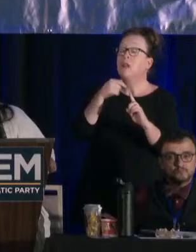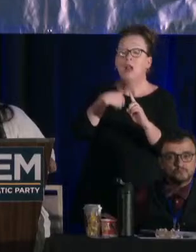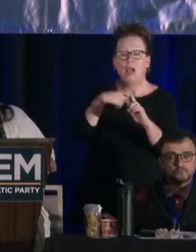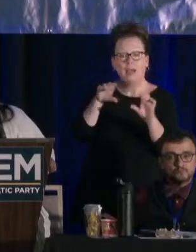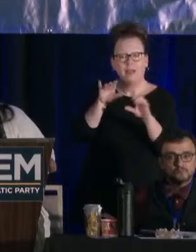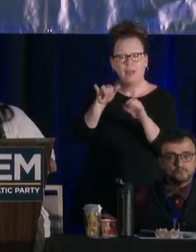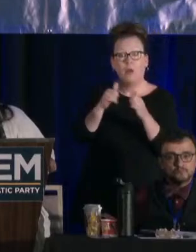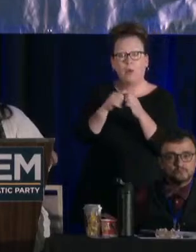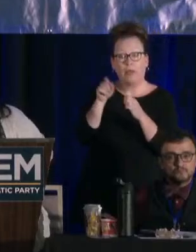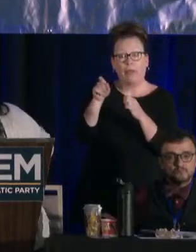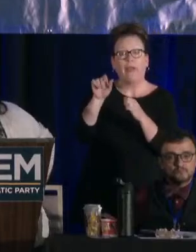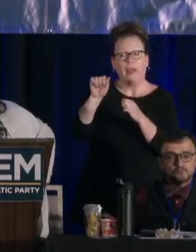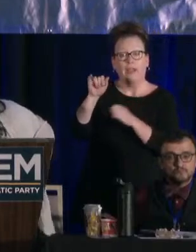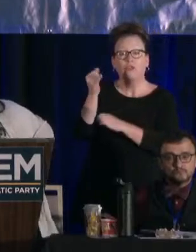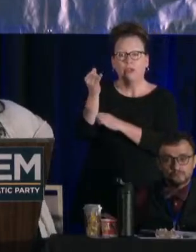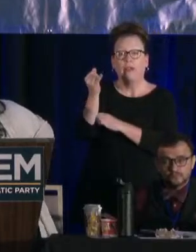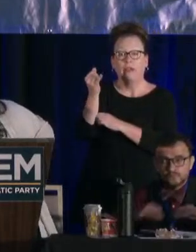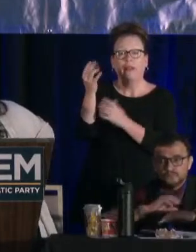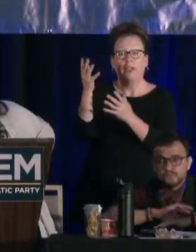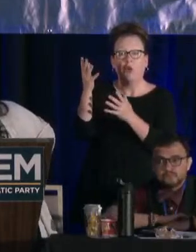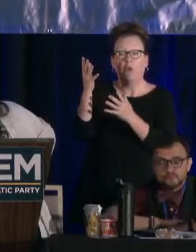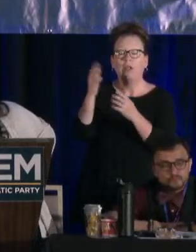him, with AJ, and